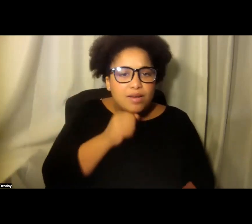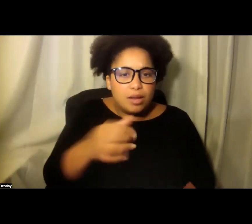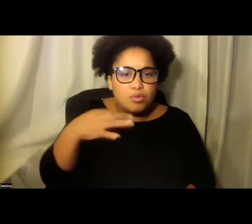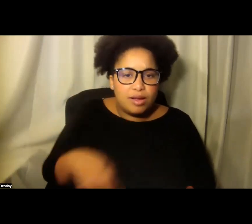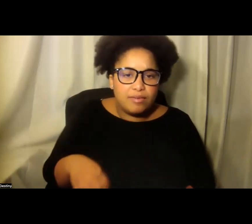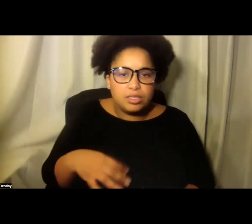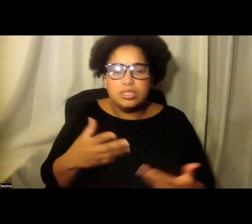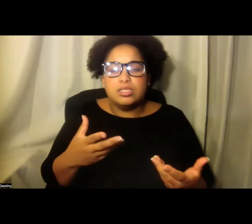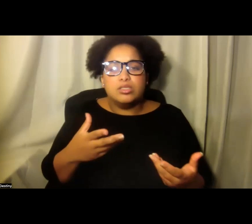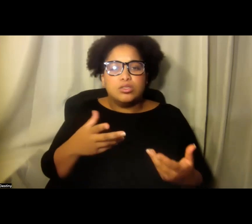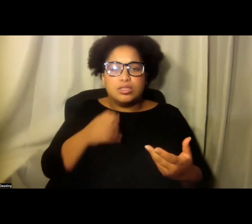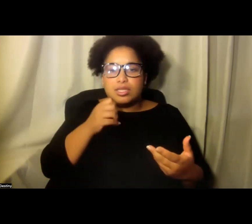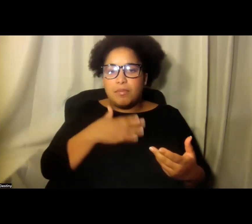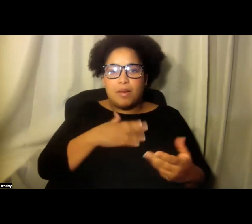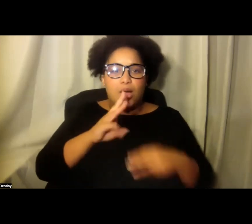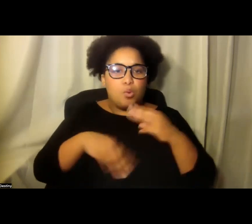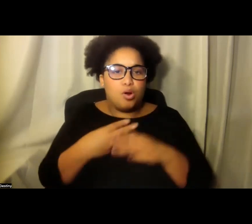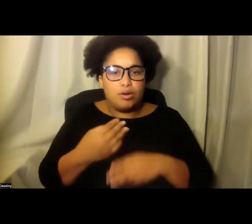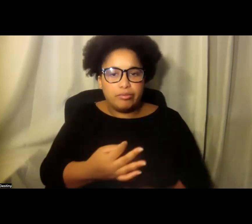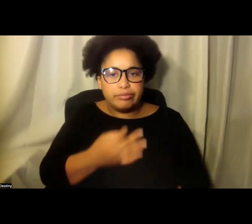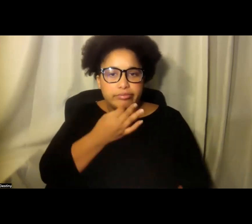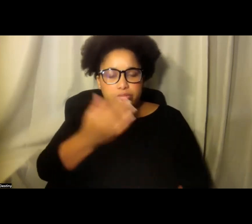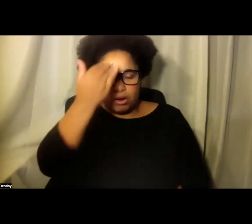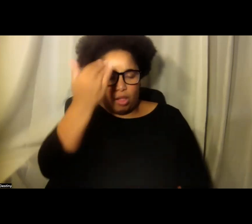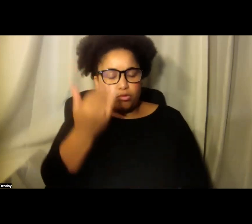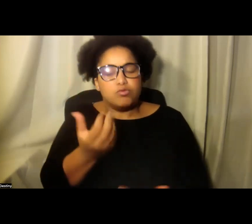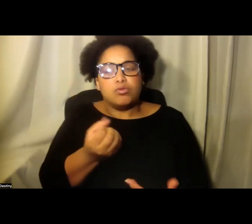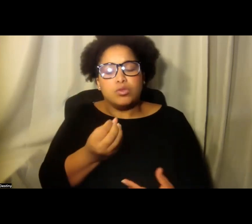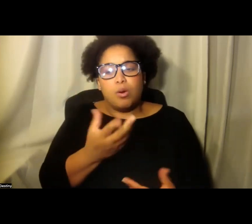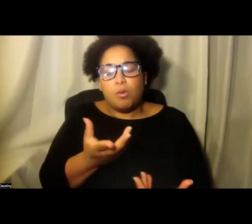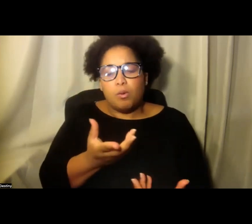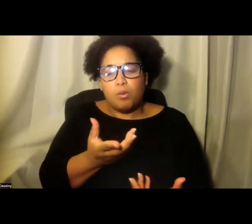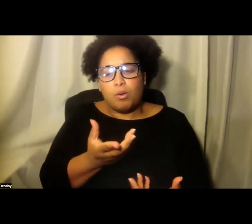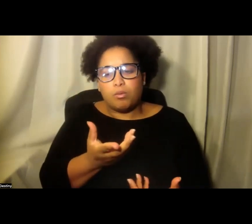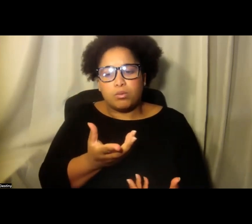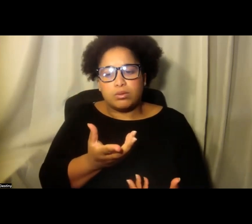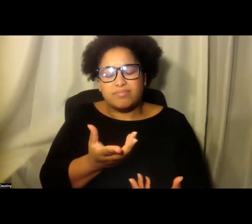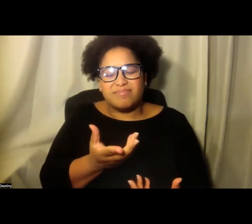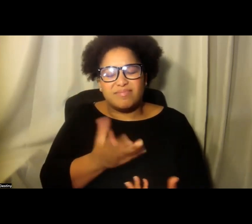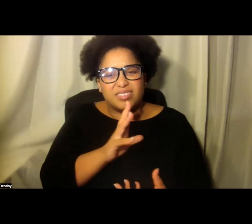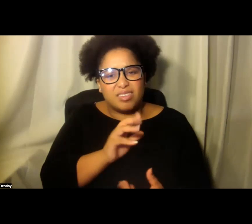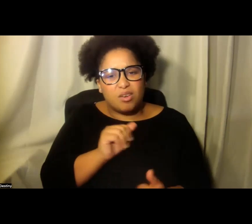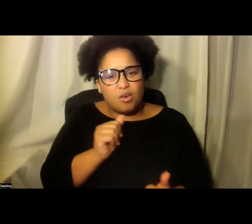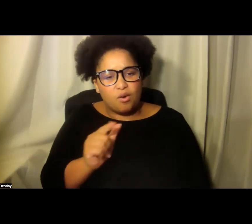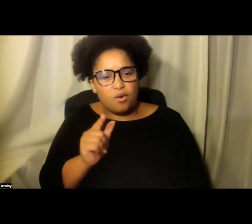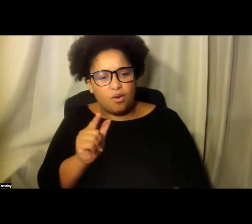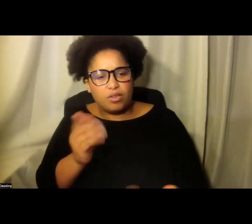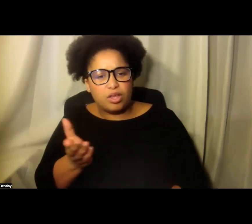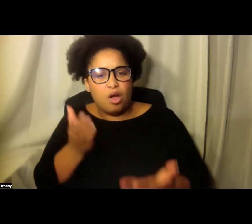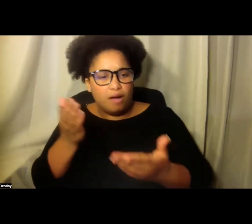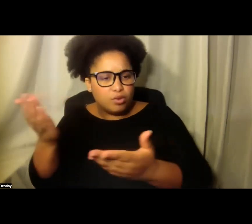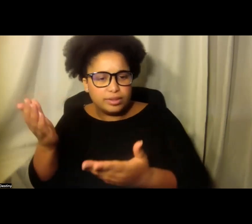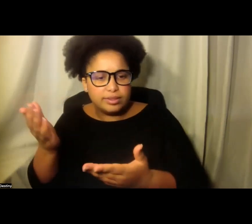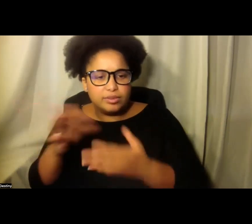is not necessarily my world of expertise. So I don't know of all the offerings that exist, you